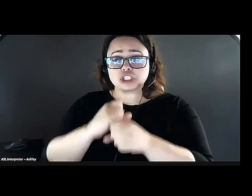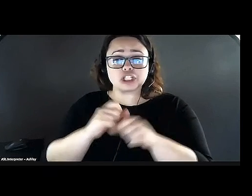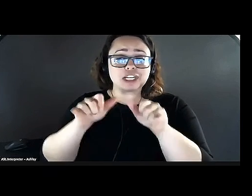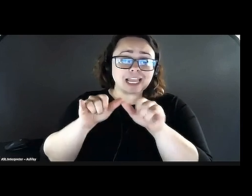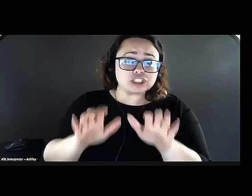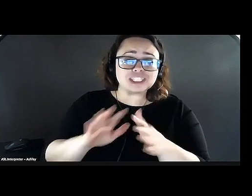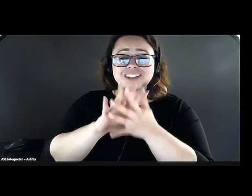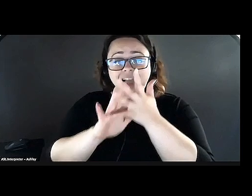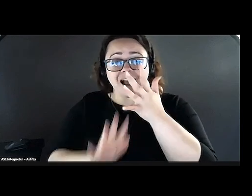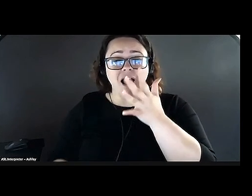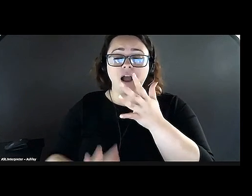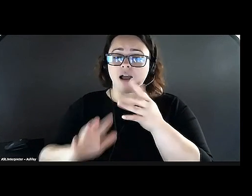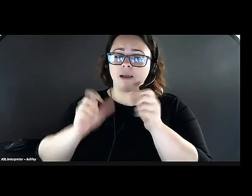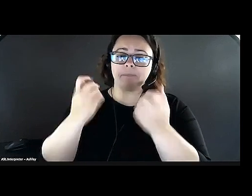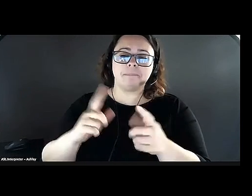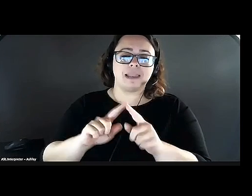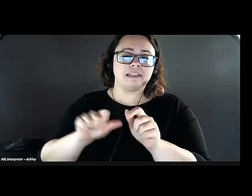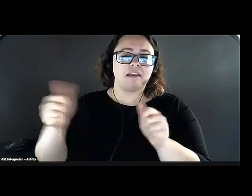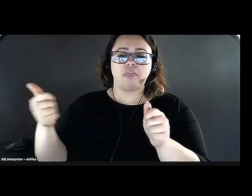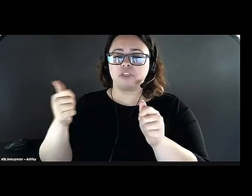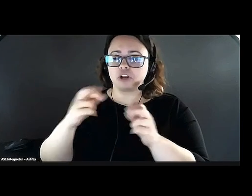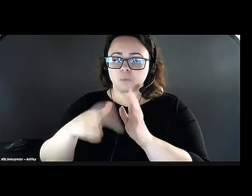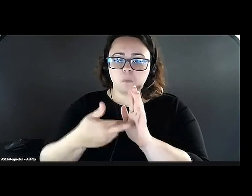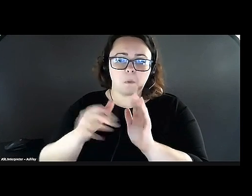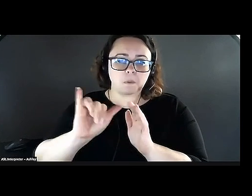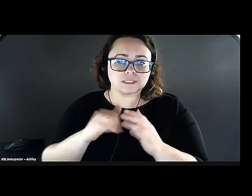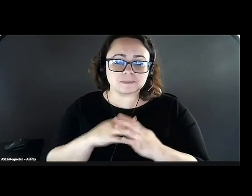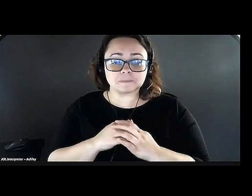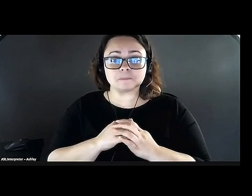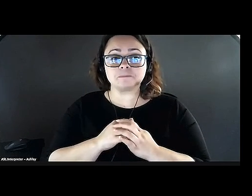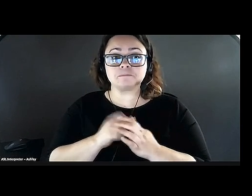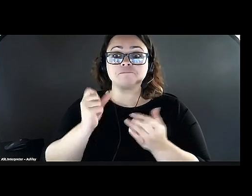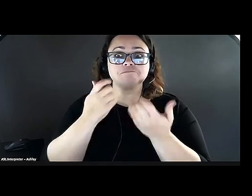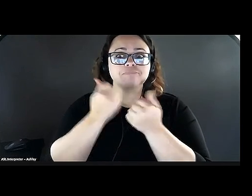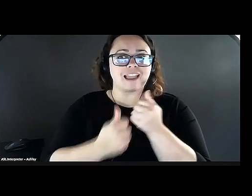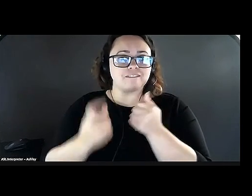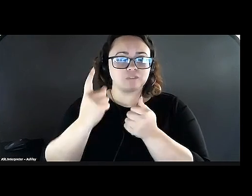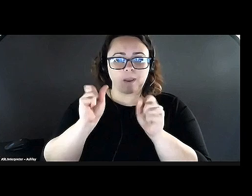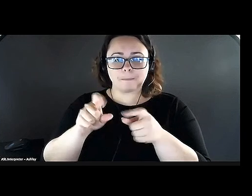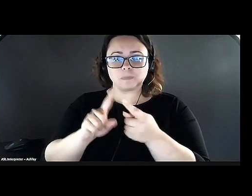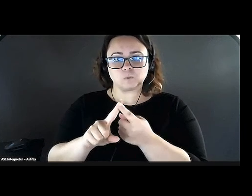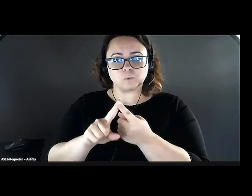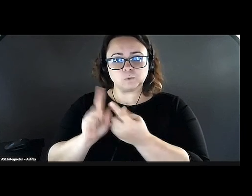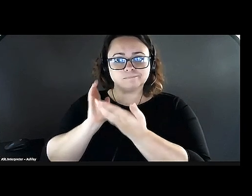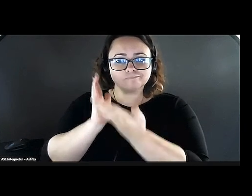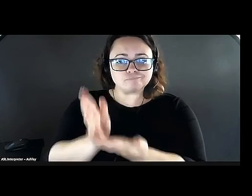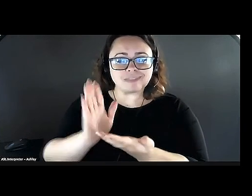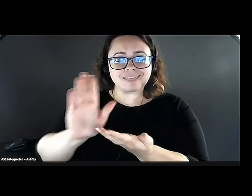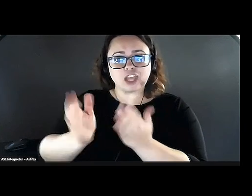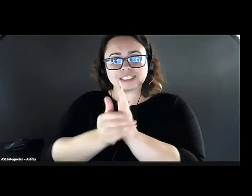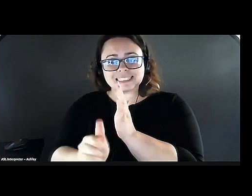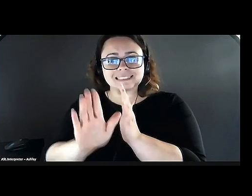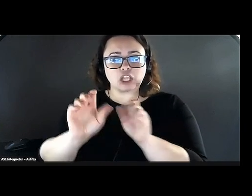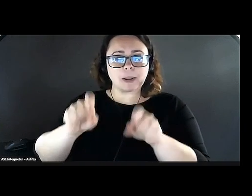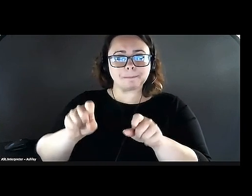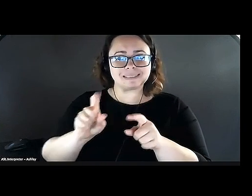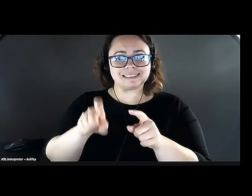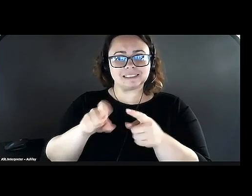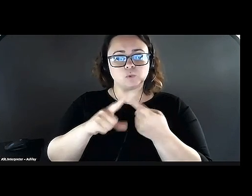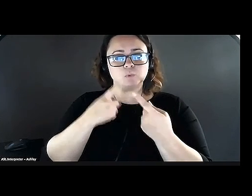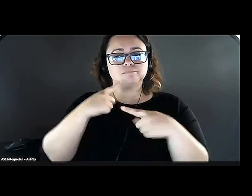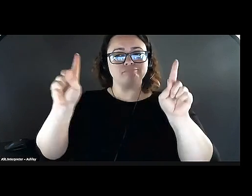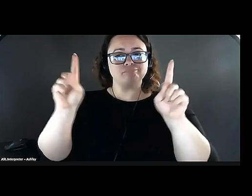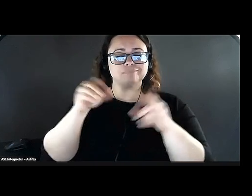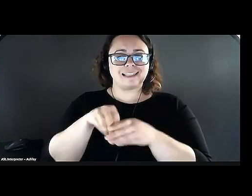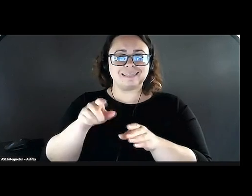engineers, among many other roles. So everyone was able to bring forth the skills and abilities needed to be successful in